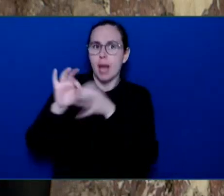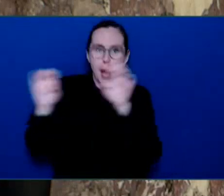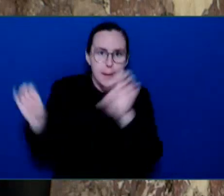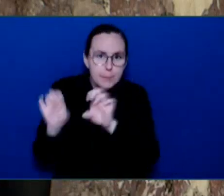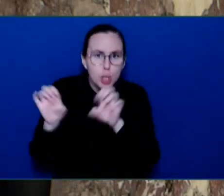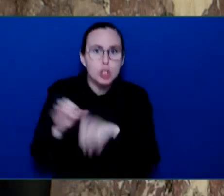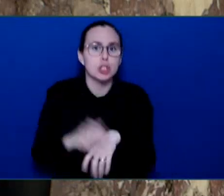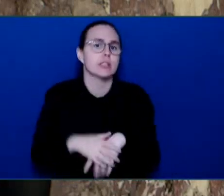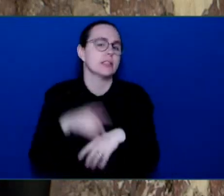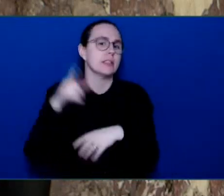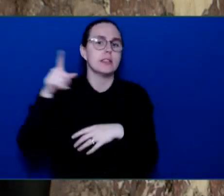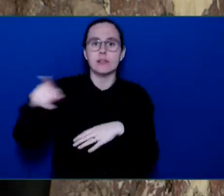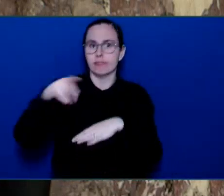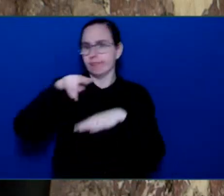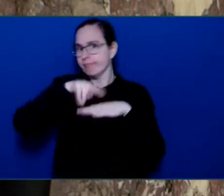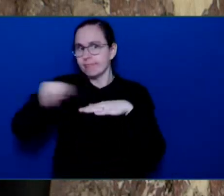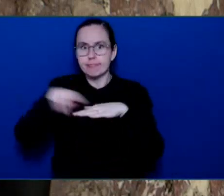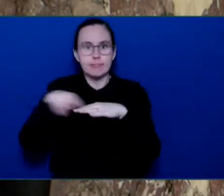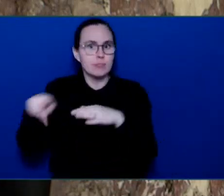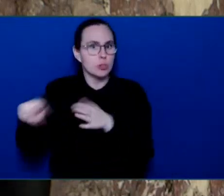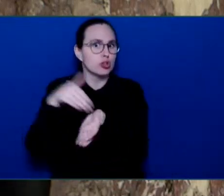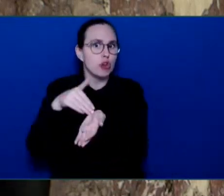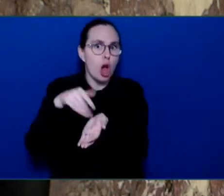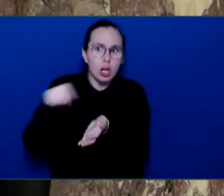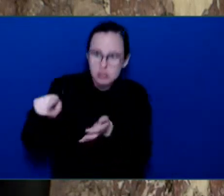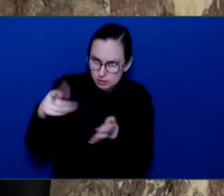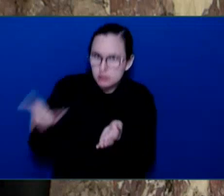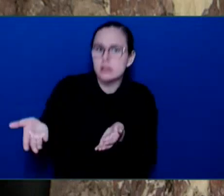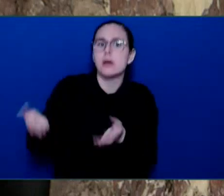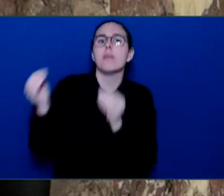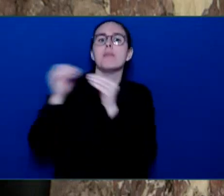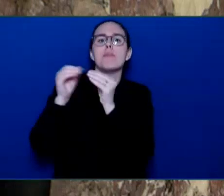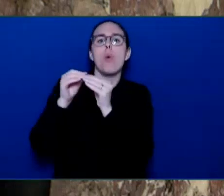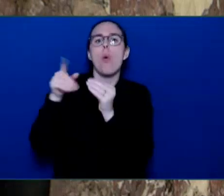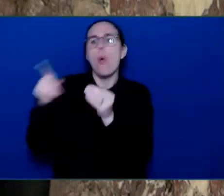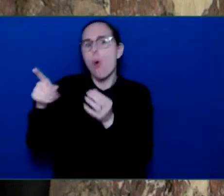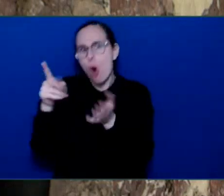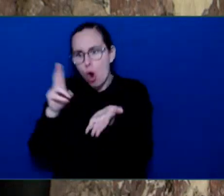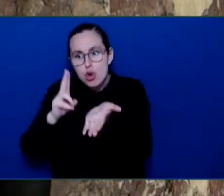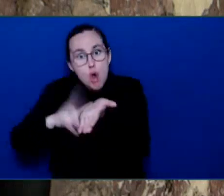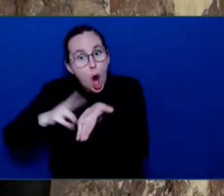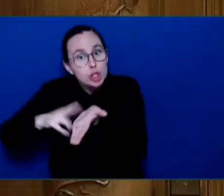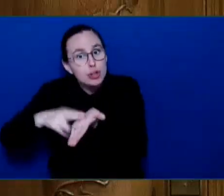at the time. We're going to continue to act on Surrey and lead on Surrey, Honourable Speaker.